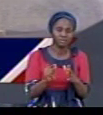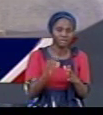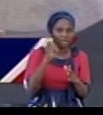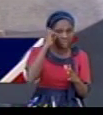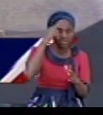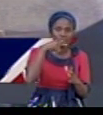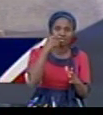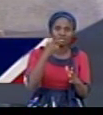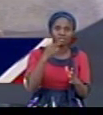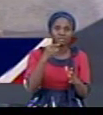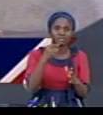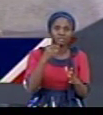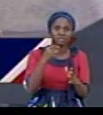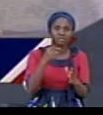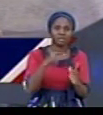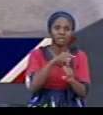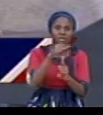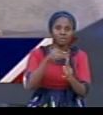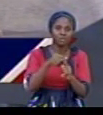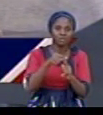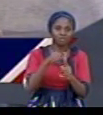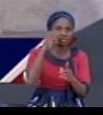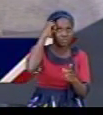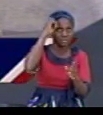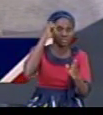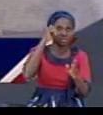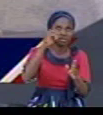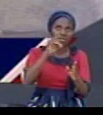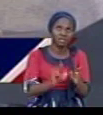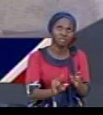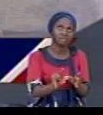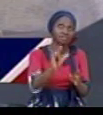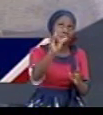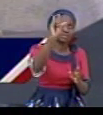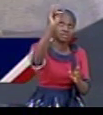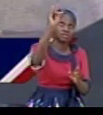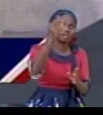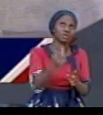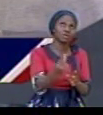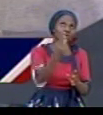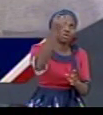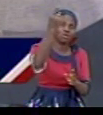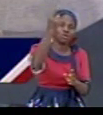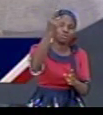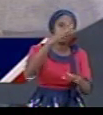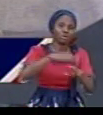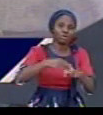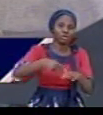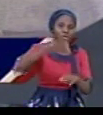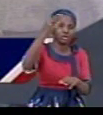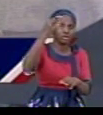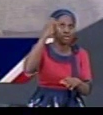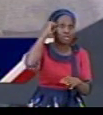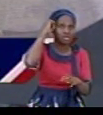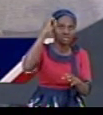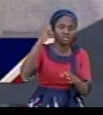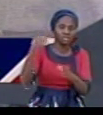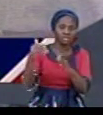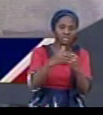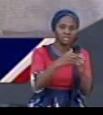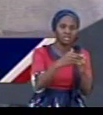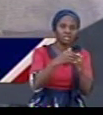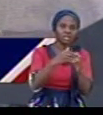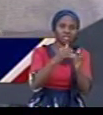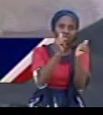says, when he ascended up on high, he led captivity captive